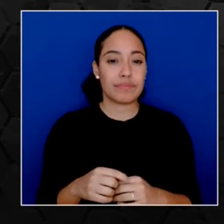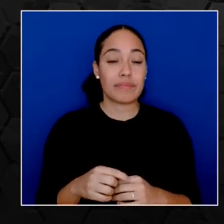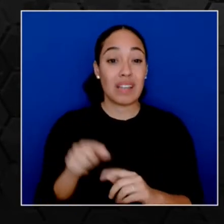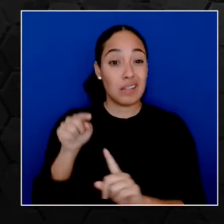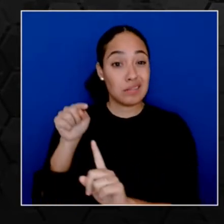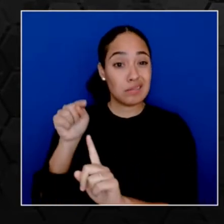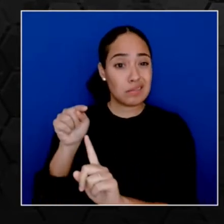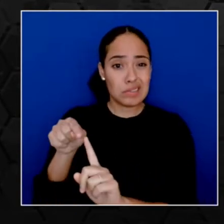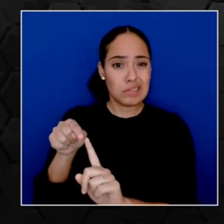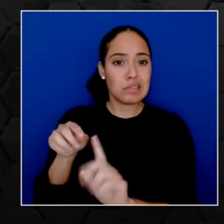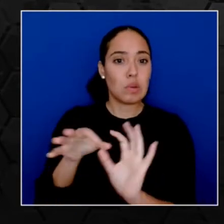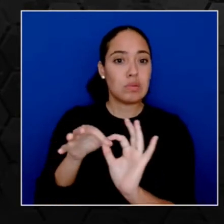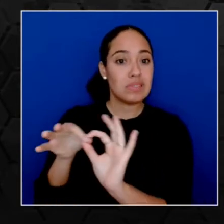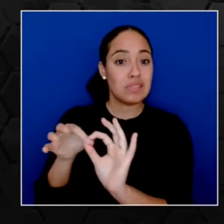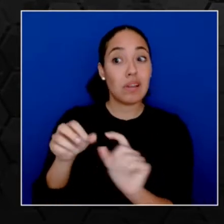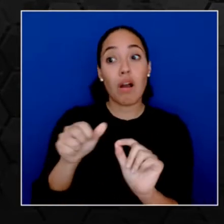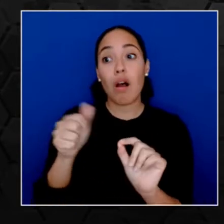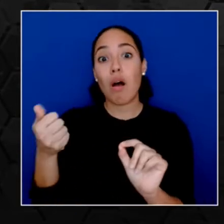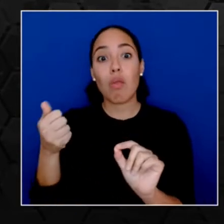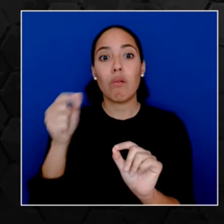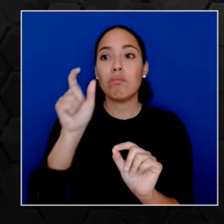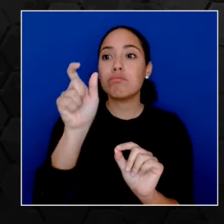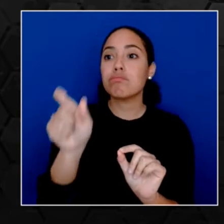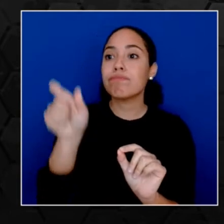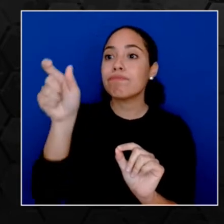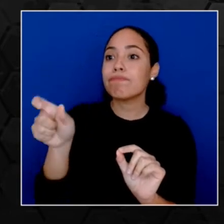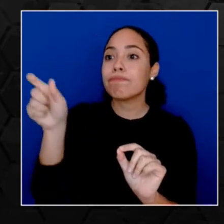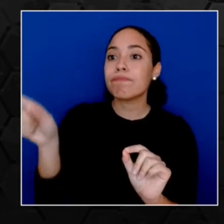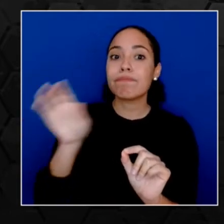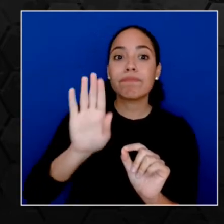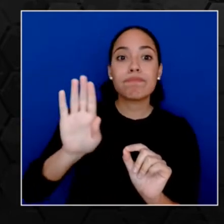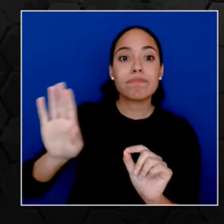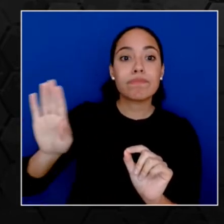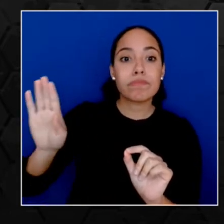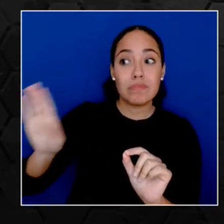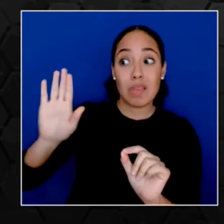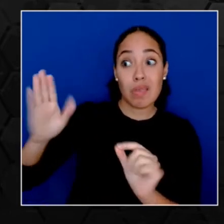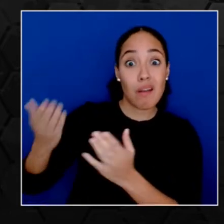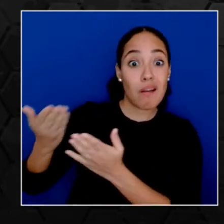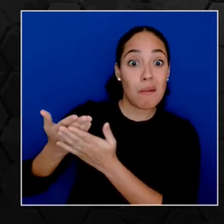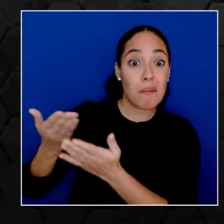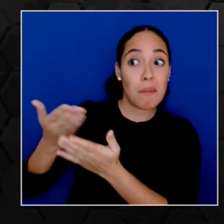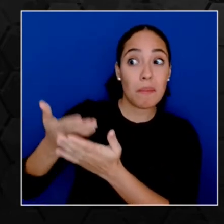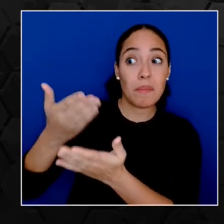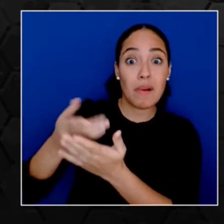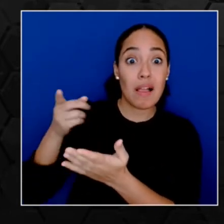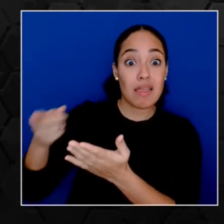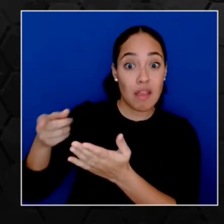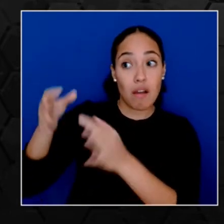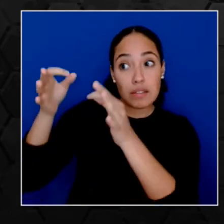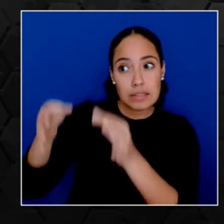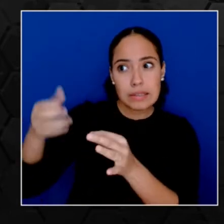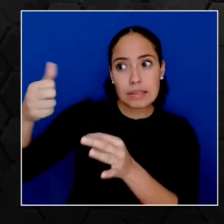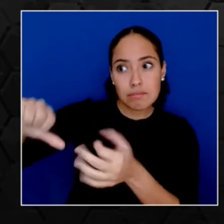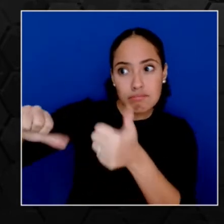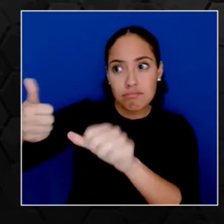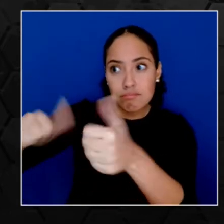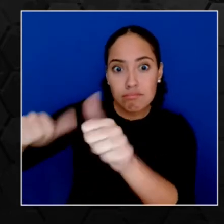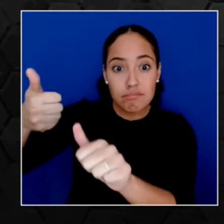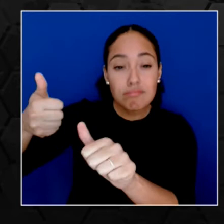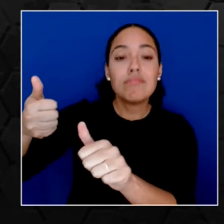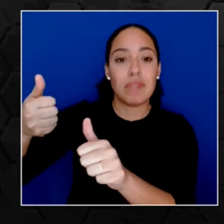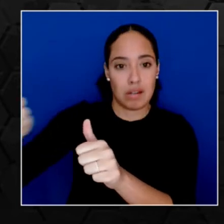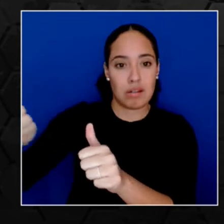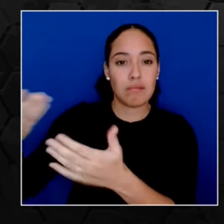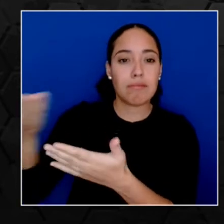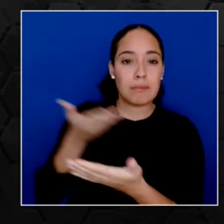sense we'll have some transactional data or the historical data. So from that we'll be inferring inferring